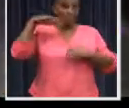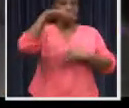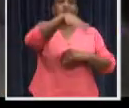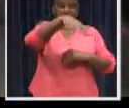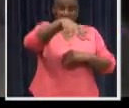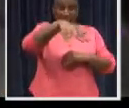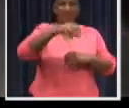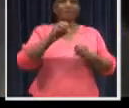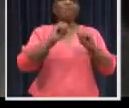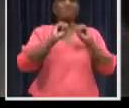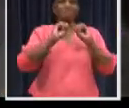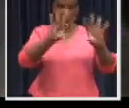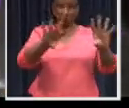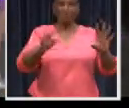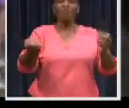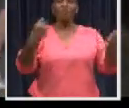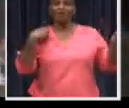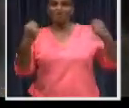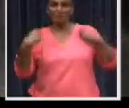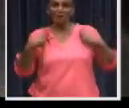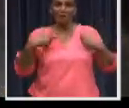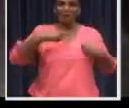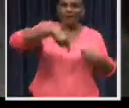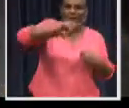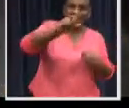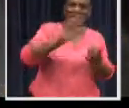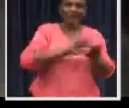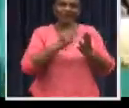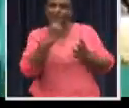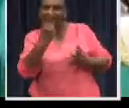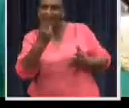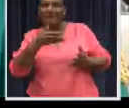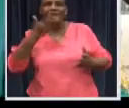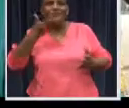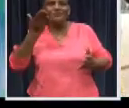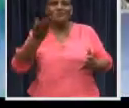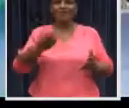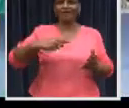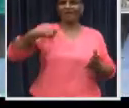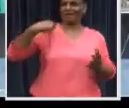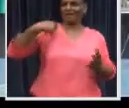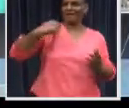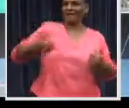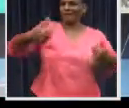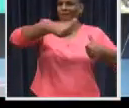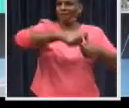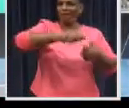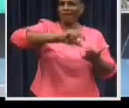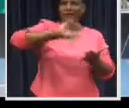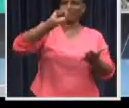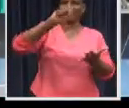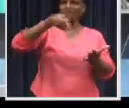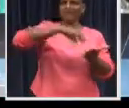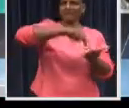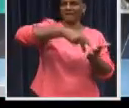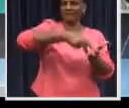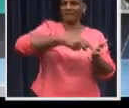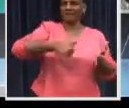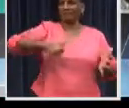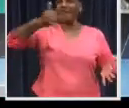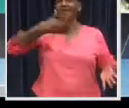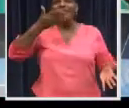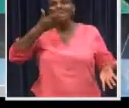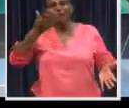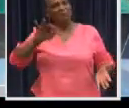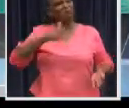The audience during shopping was presented with a pleasant show from teenagers in clothing that suits set dance. For many young people,